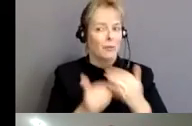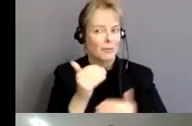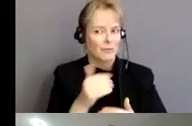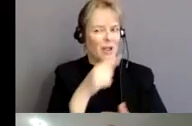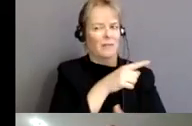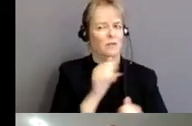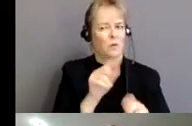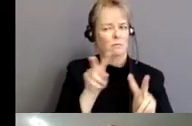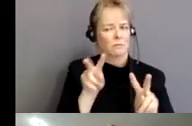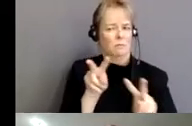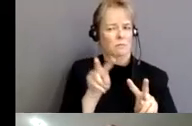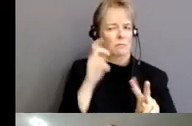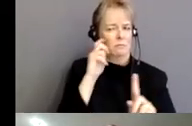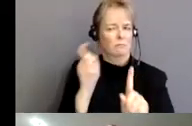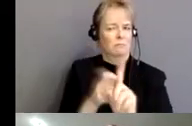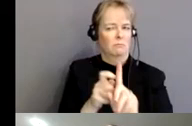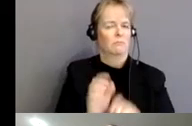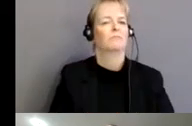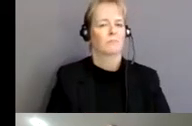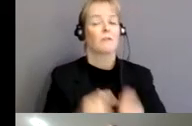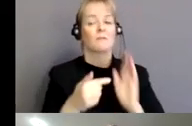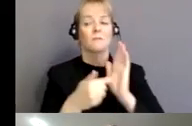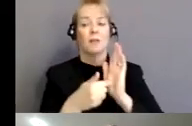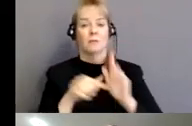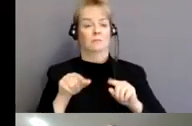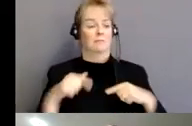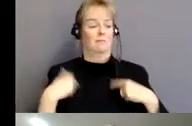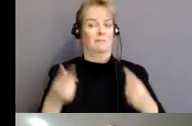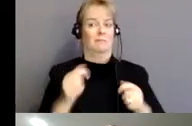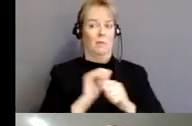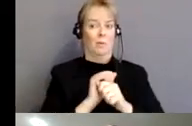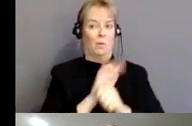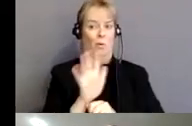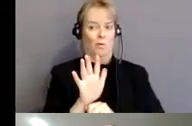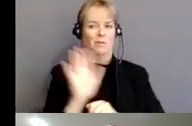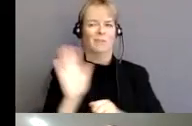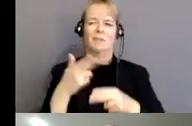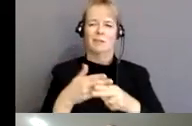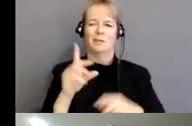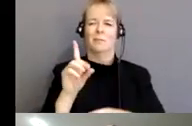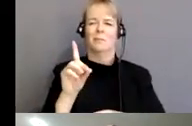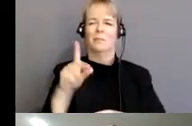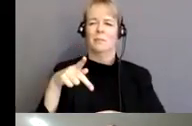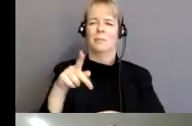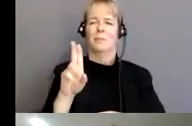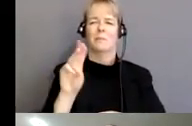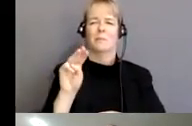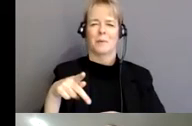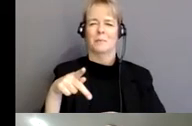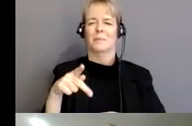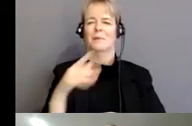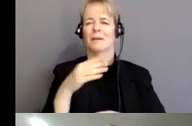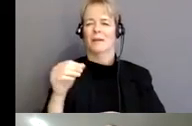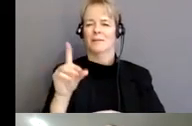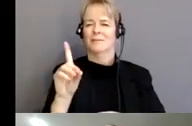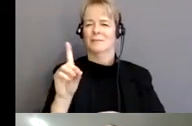seen fraudsters during this pandemic talk or getting involved in what we call pump and dumps. And what they'll do